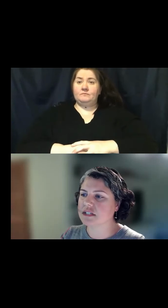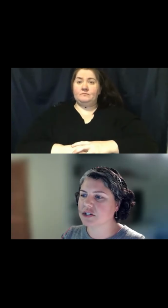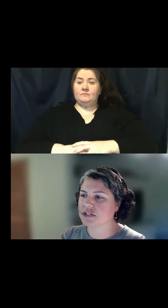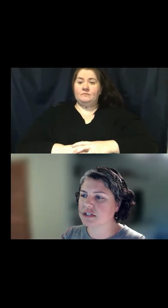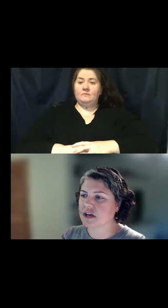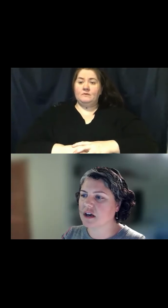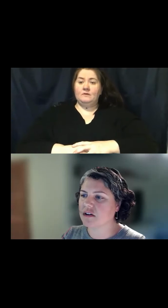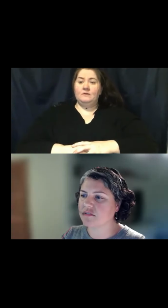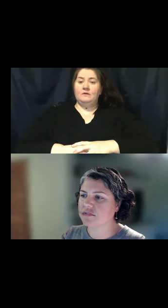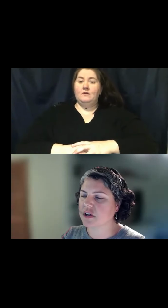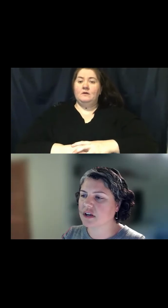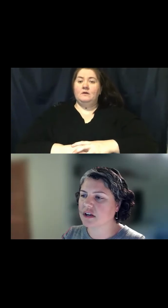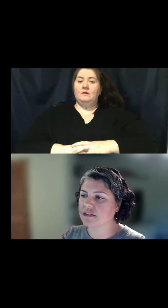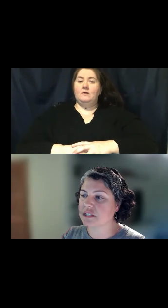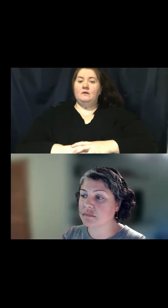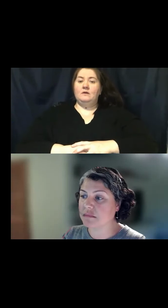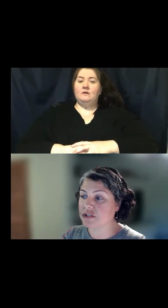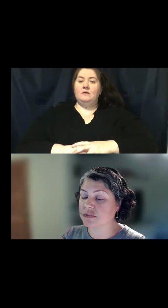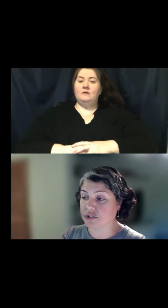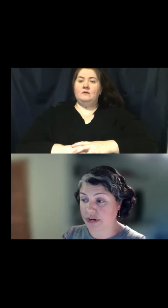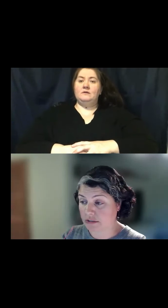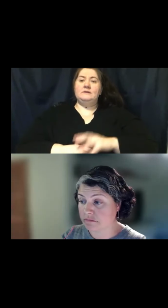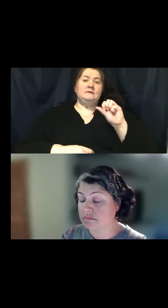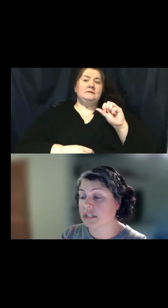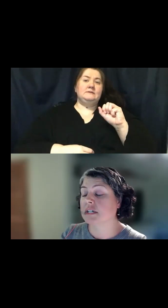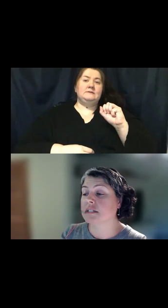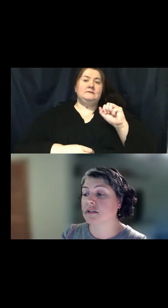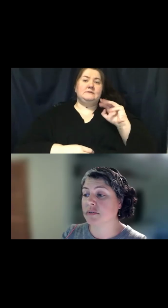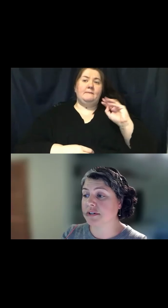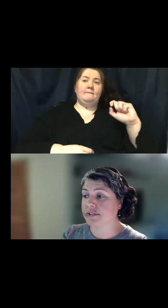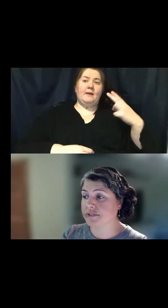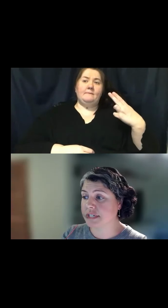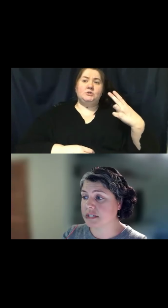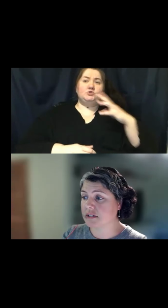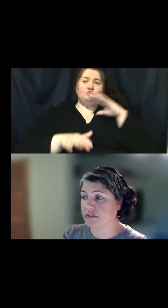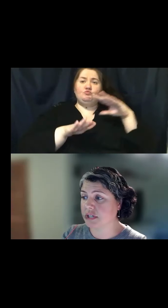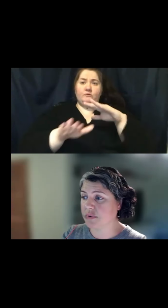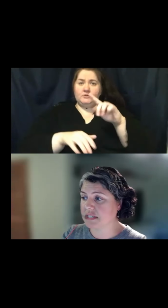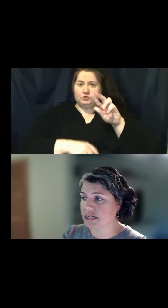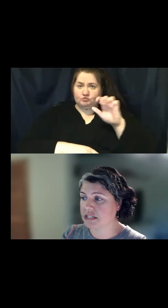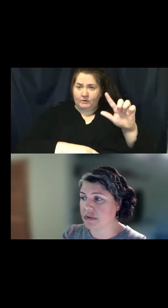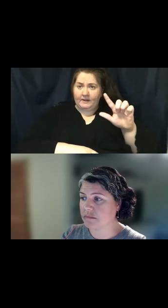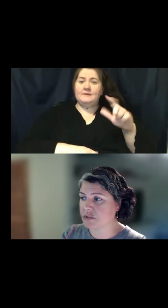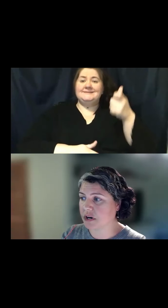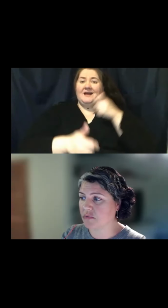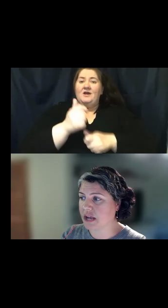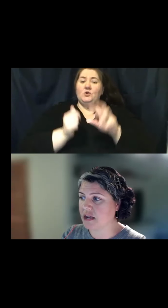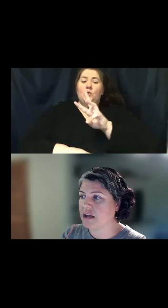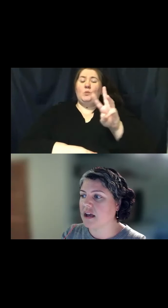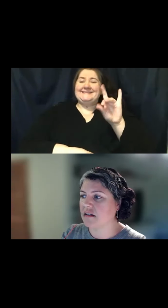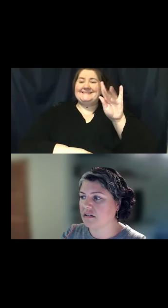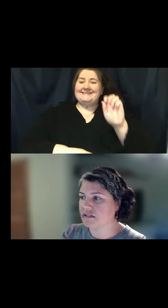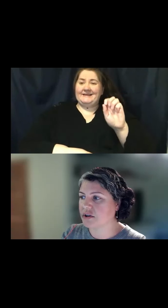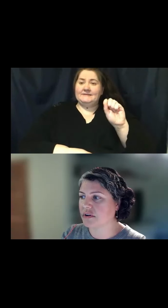the sections of the Sammamish River Trail. It's also under streets, including Westlake Sammamish